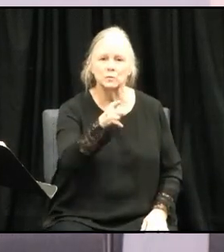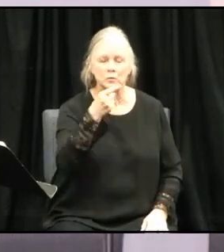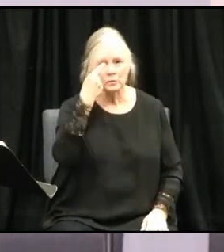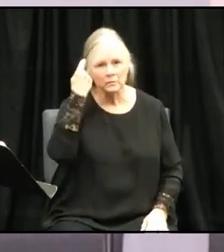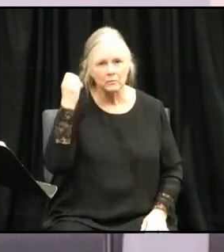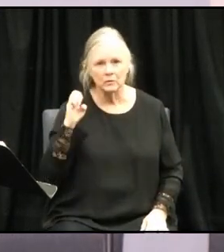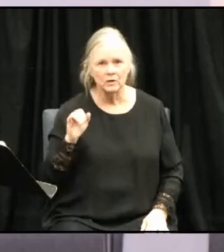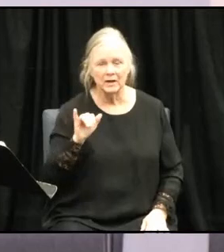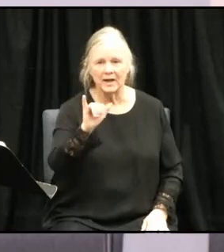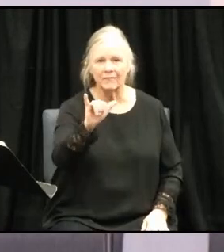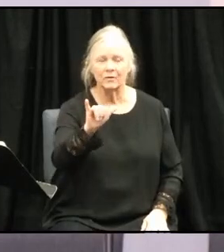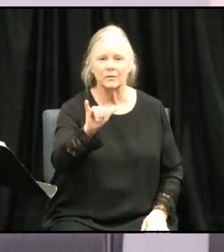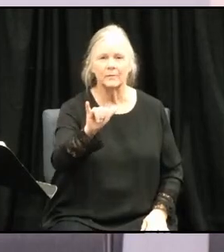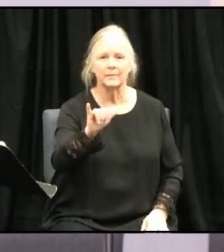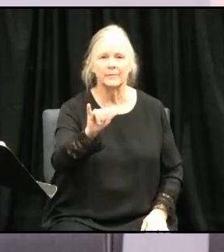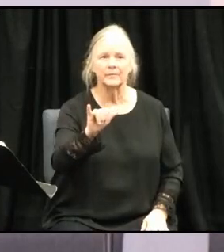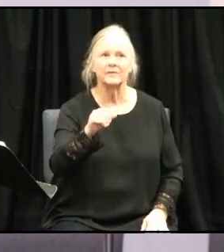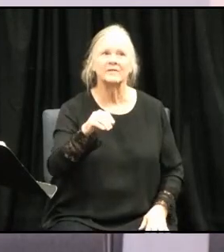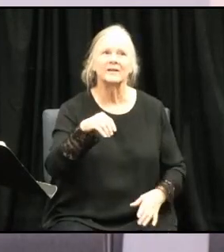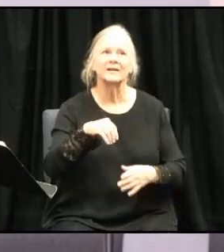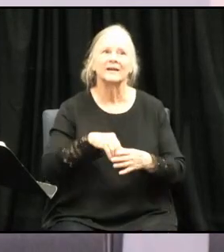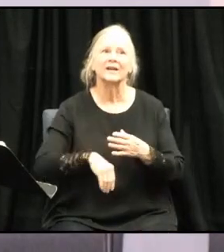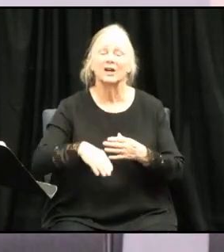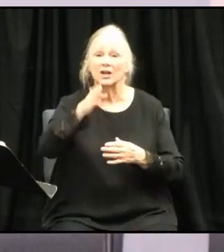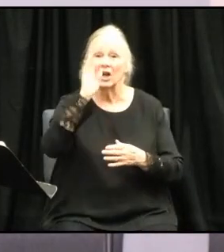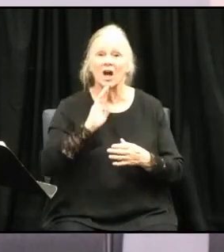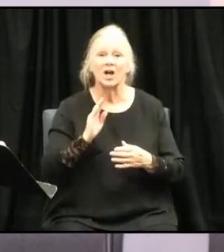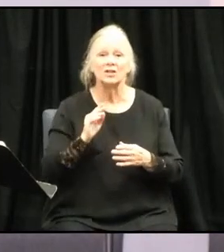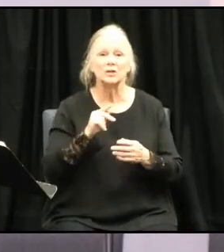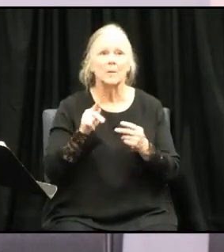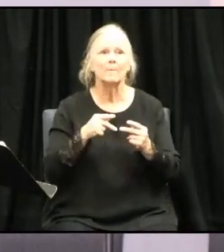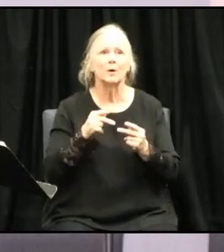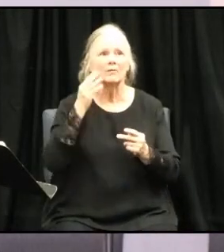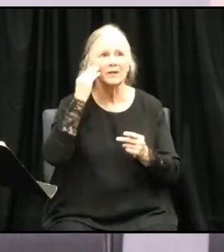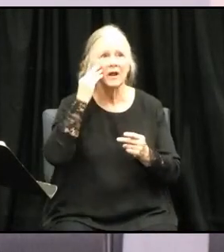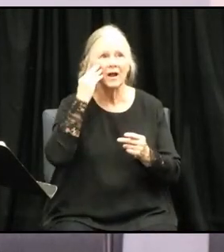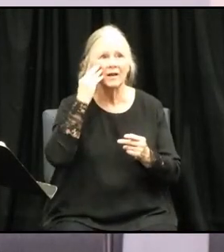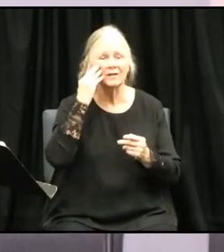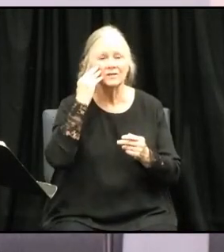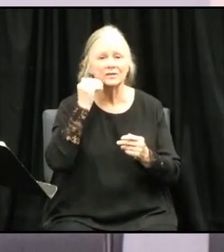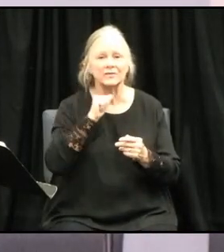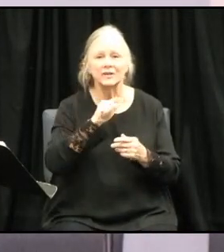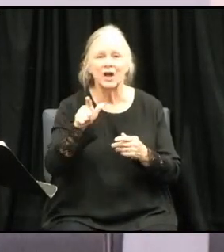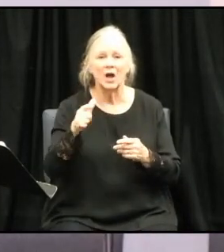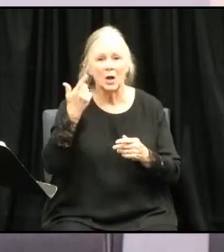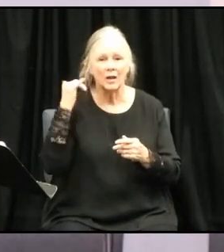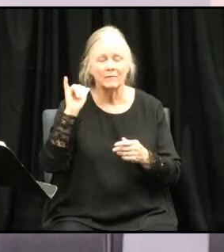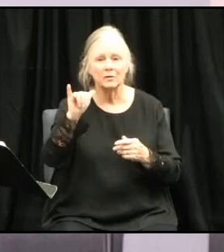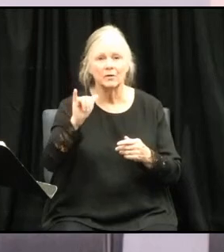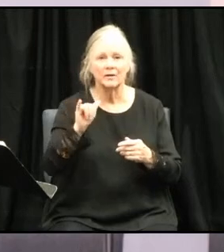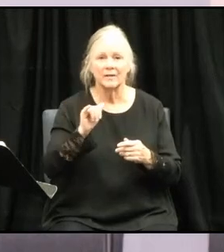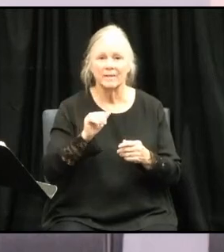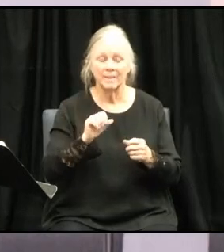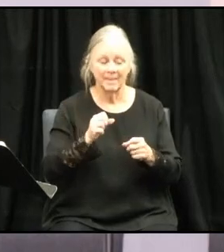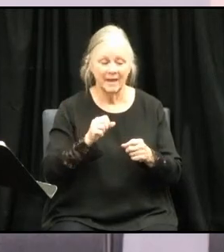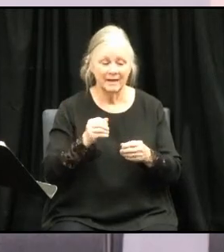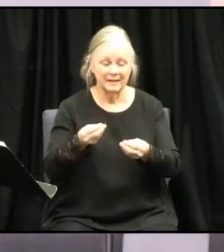And so God's perfect knowledge alone of all things at all times for all eternity assures us of some very important